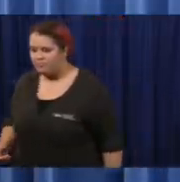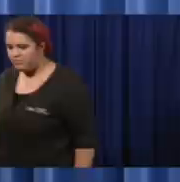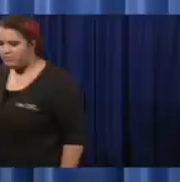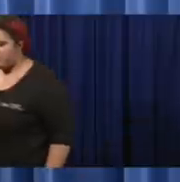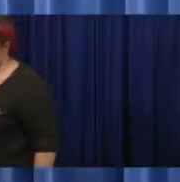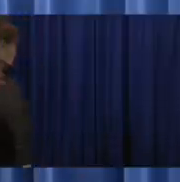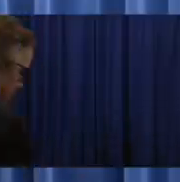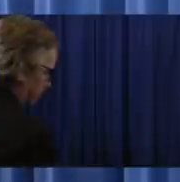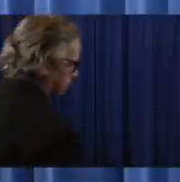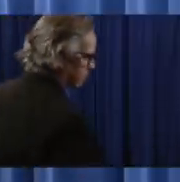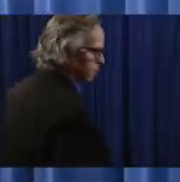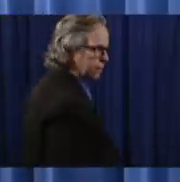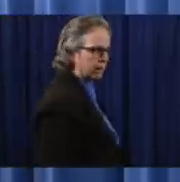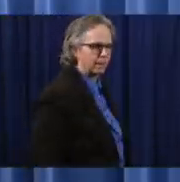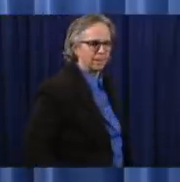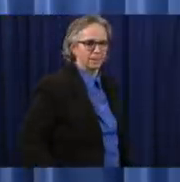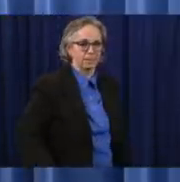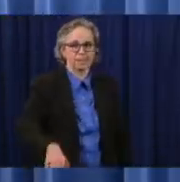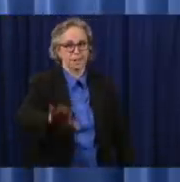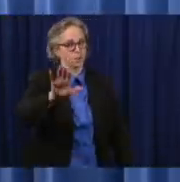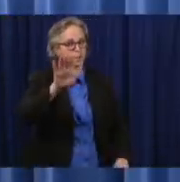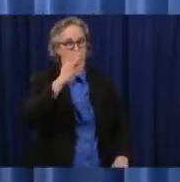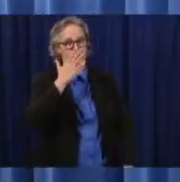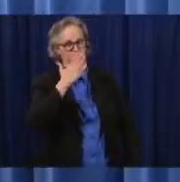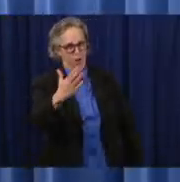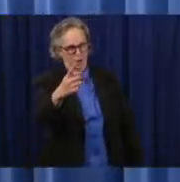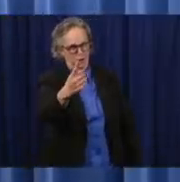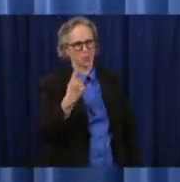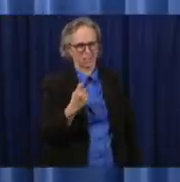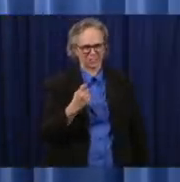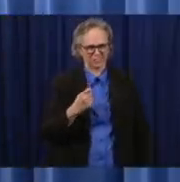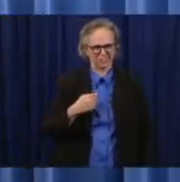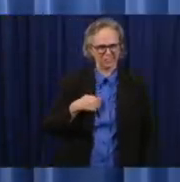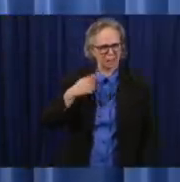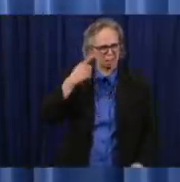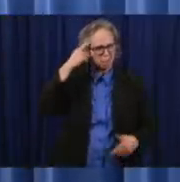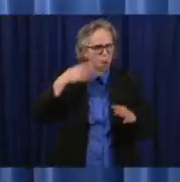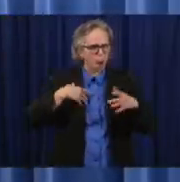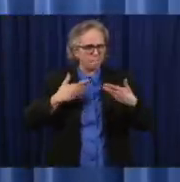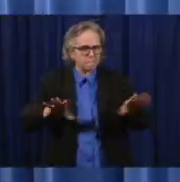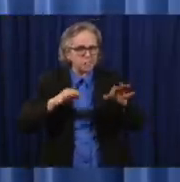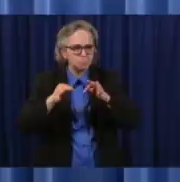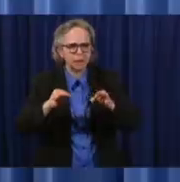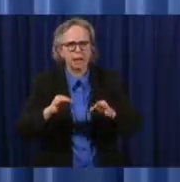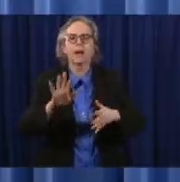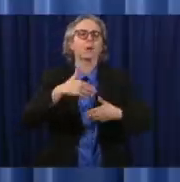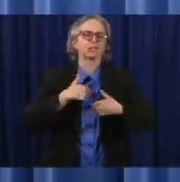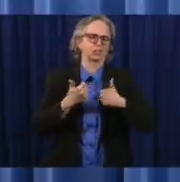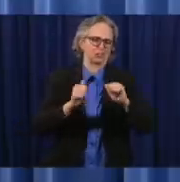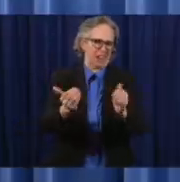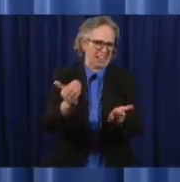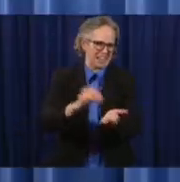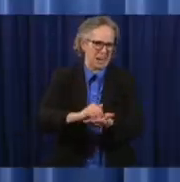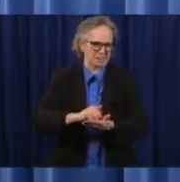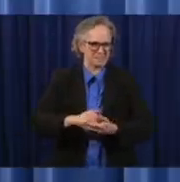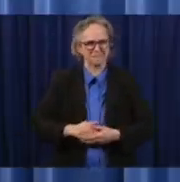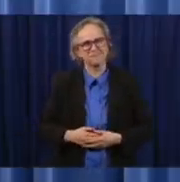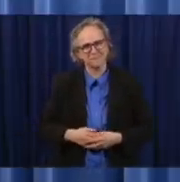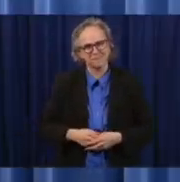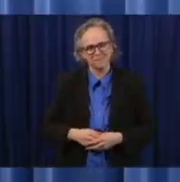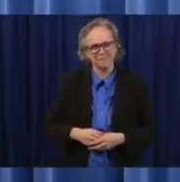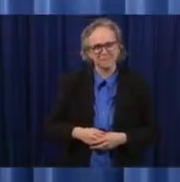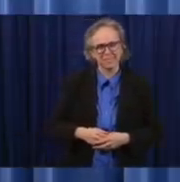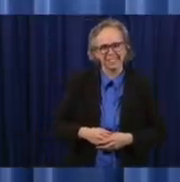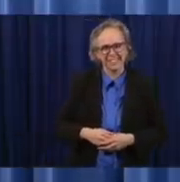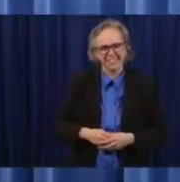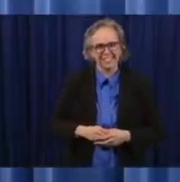Well, that's a good question. I thought I explained it a little bit, but let me try again. We